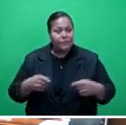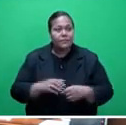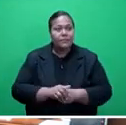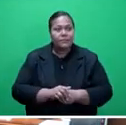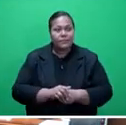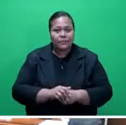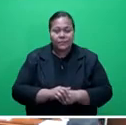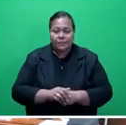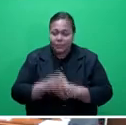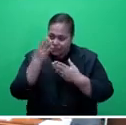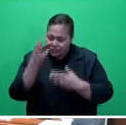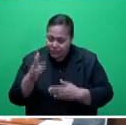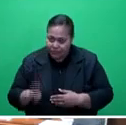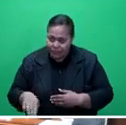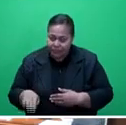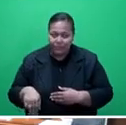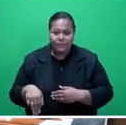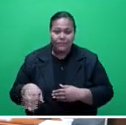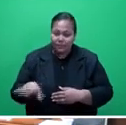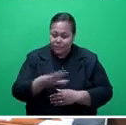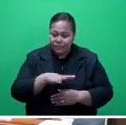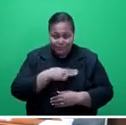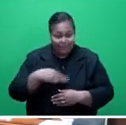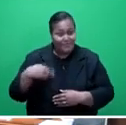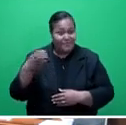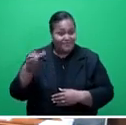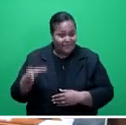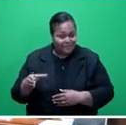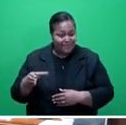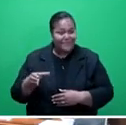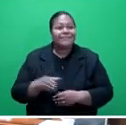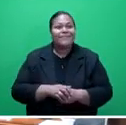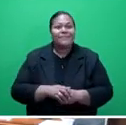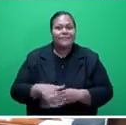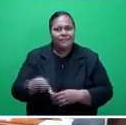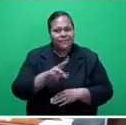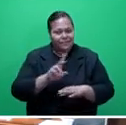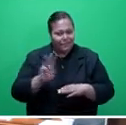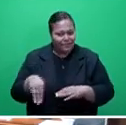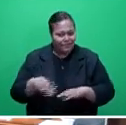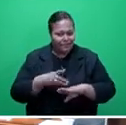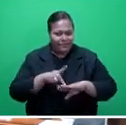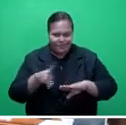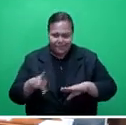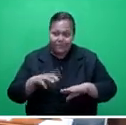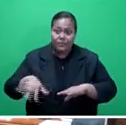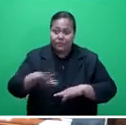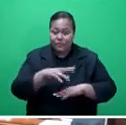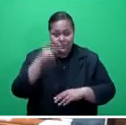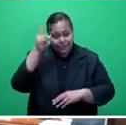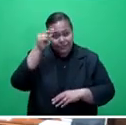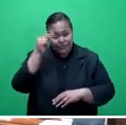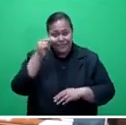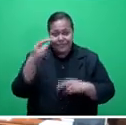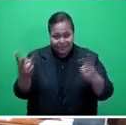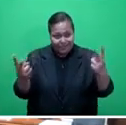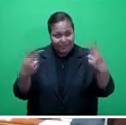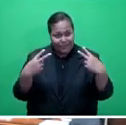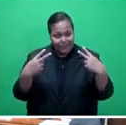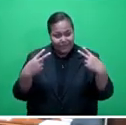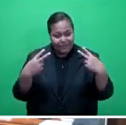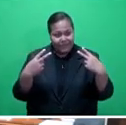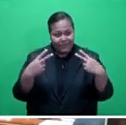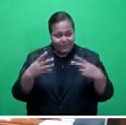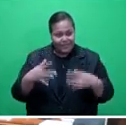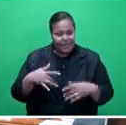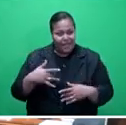Honourable Members of Parliament, and fellow Fijians watching live this parliamentary session, sir.